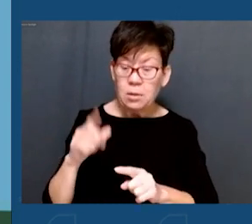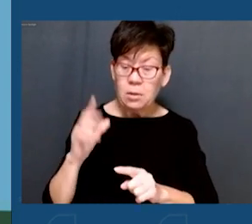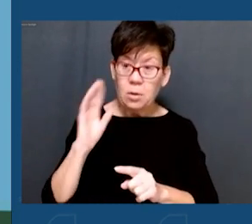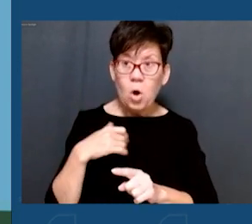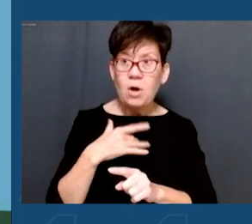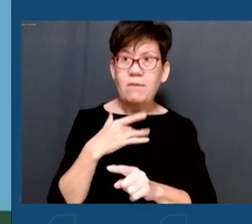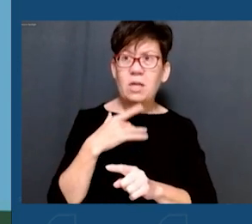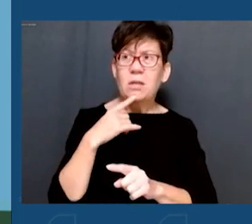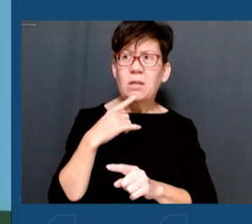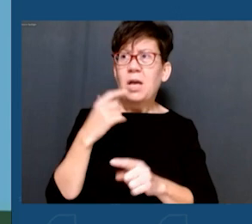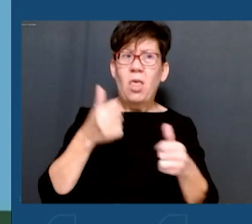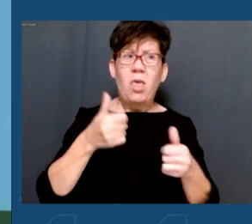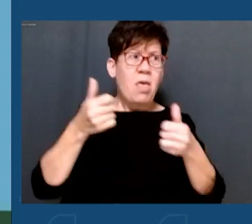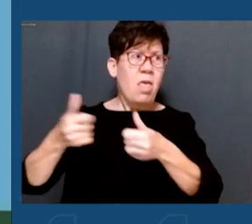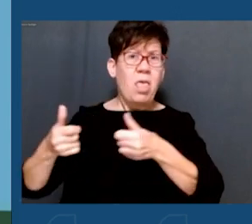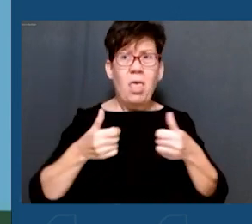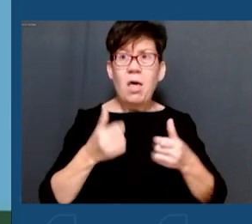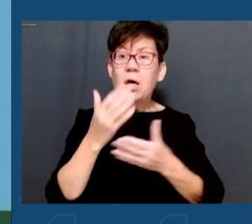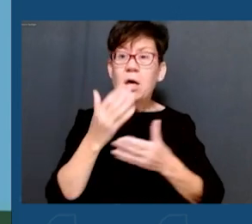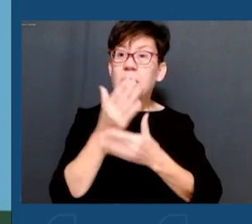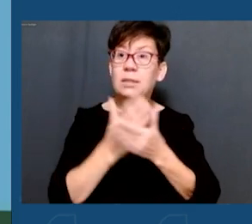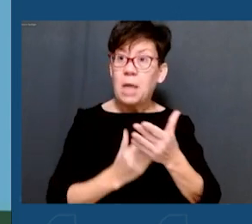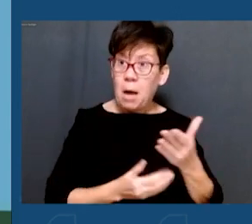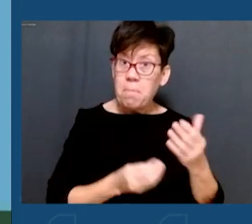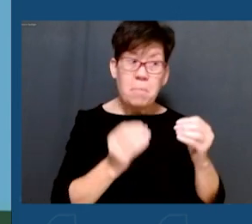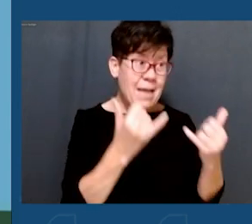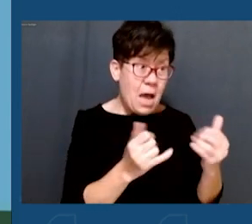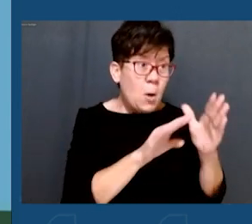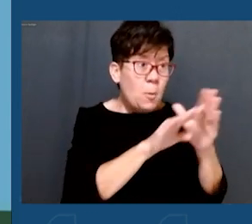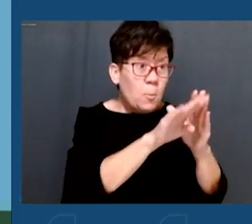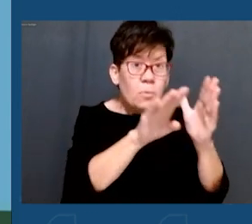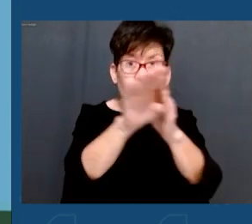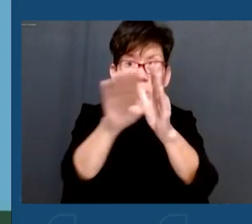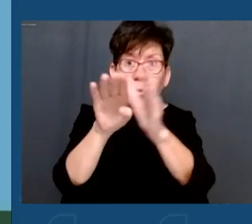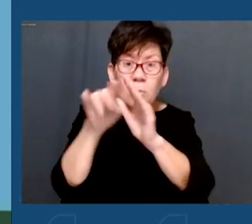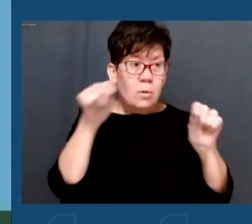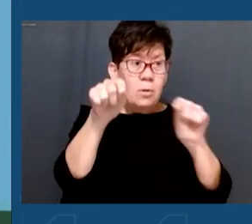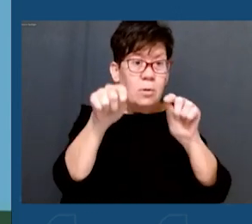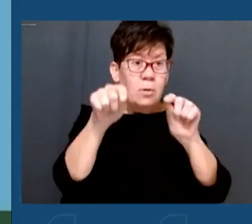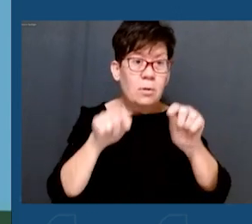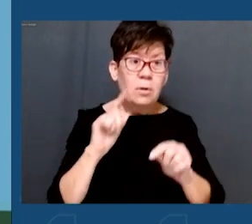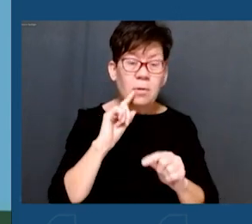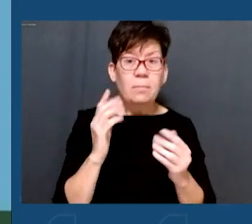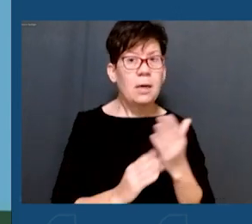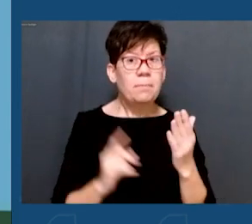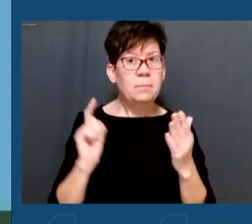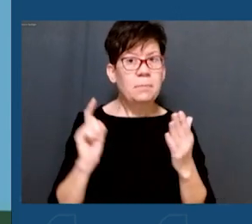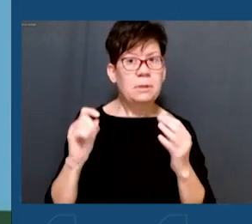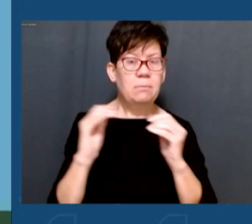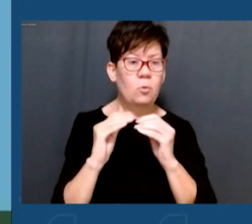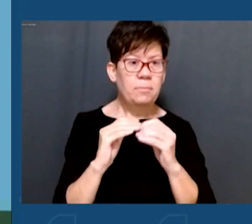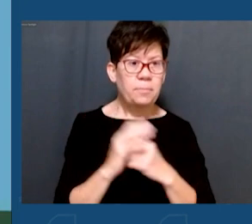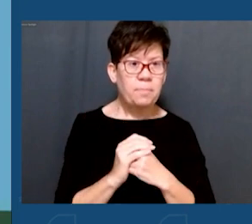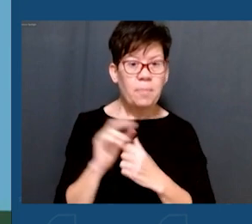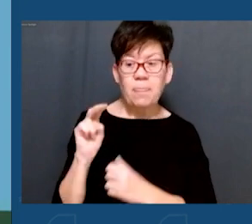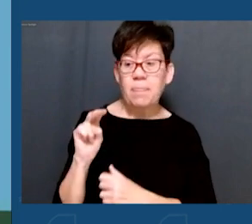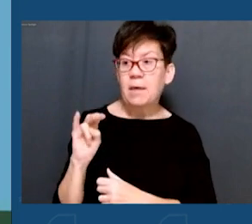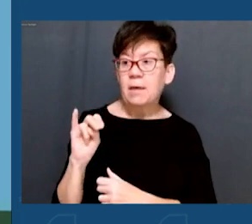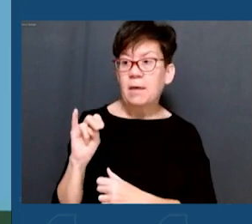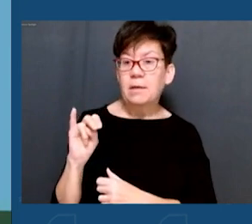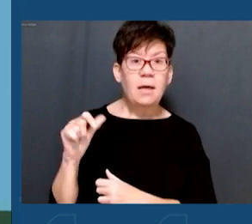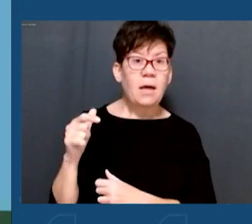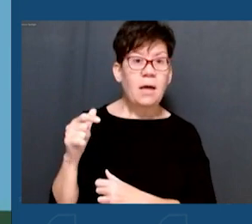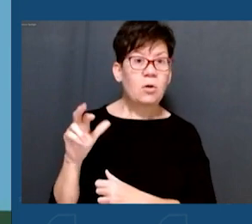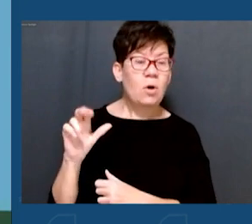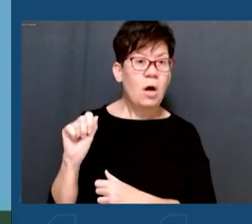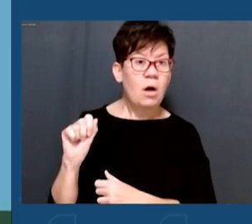taking a little bit longer. Niagara Falls has a story behind it that is